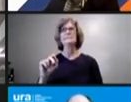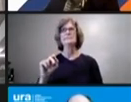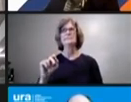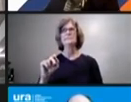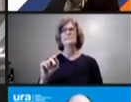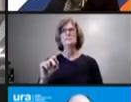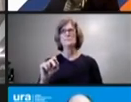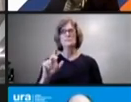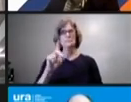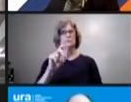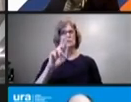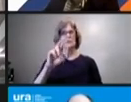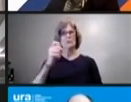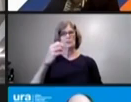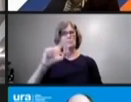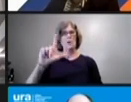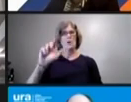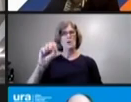Dr. Paul Spradley?